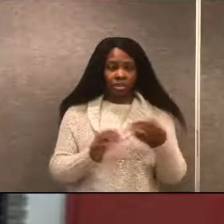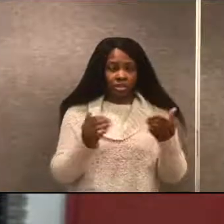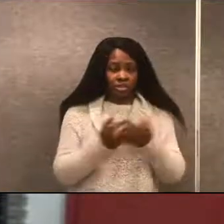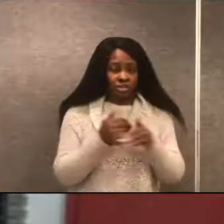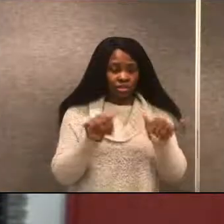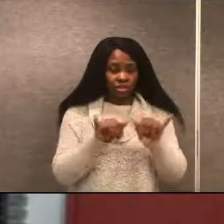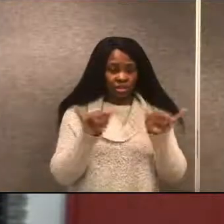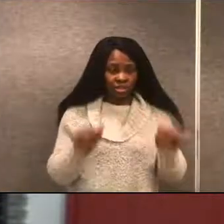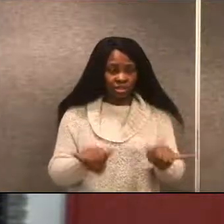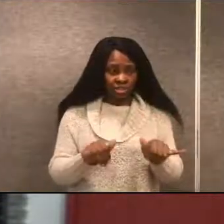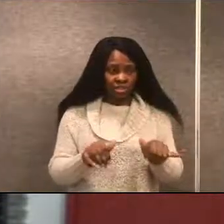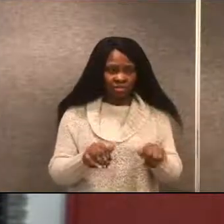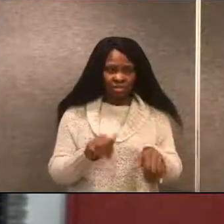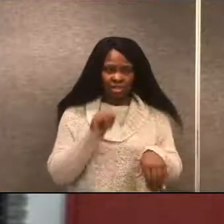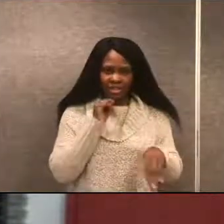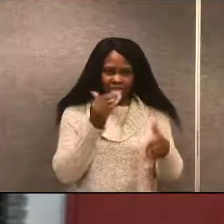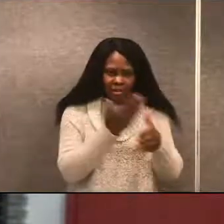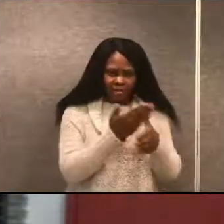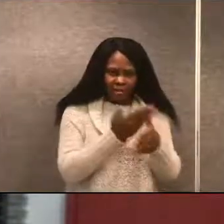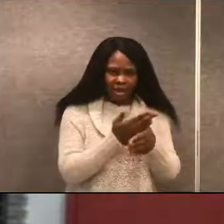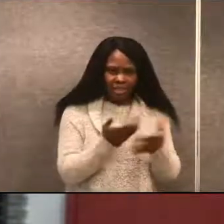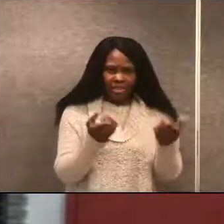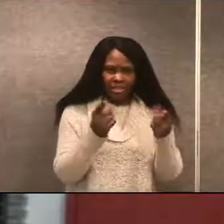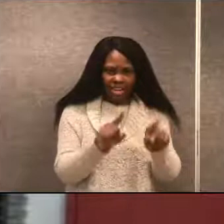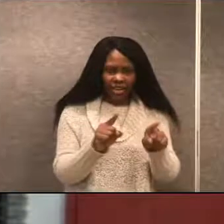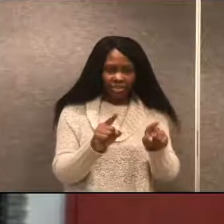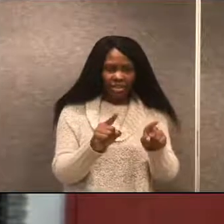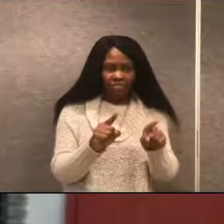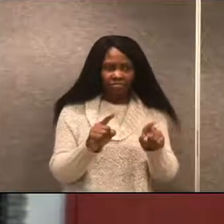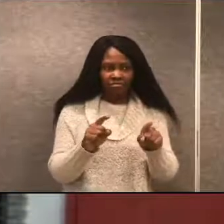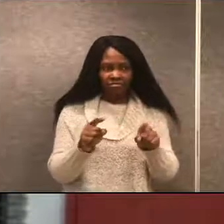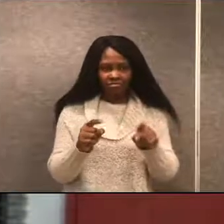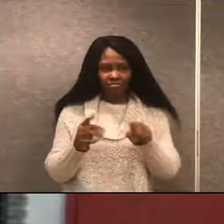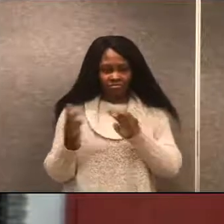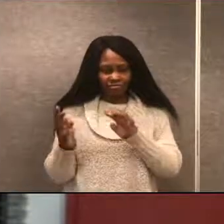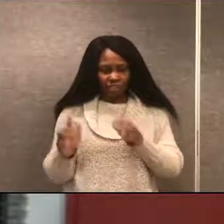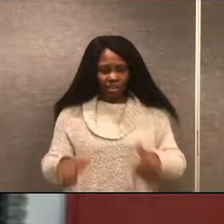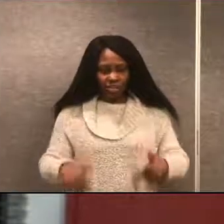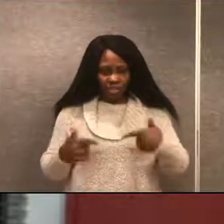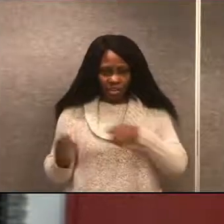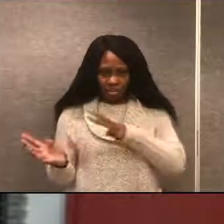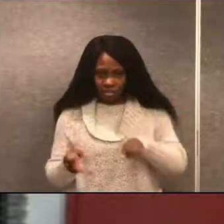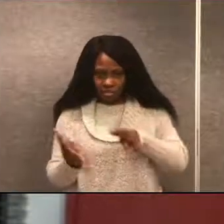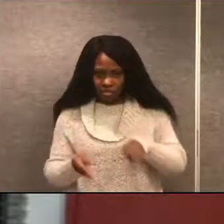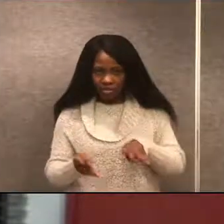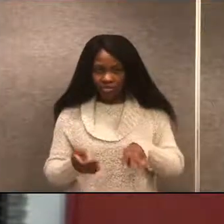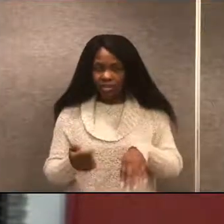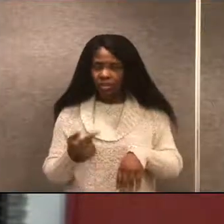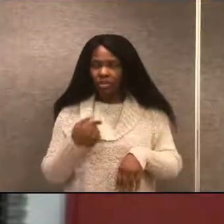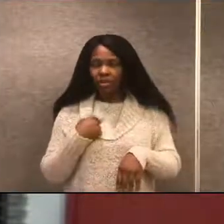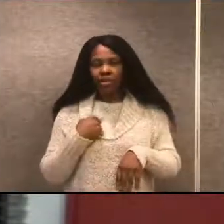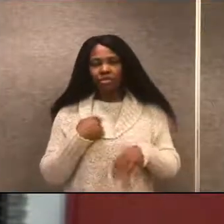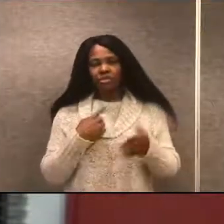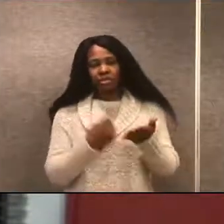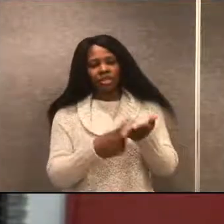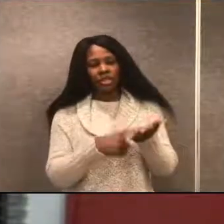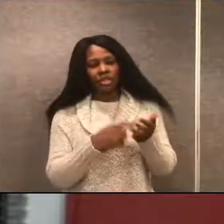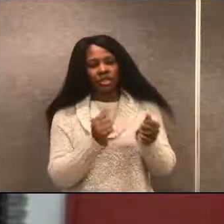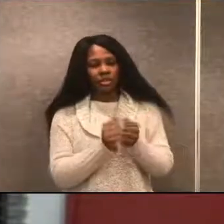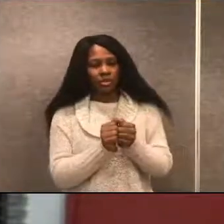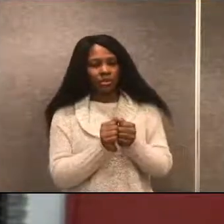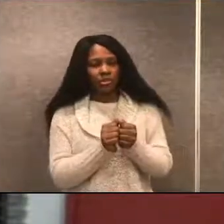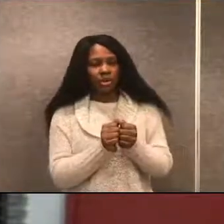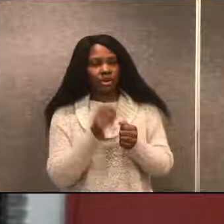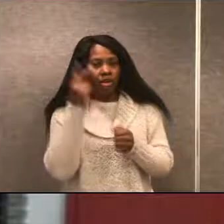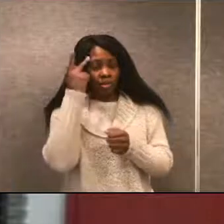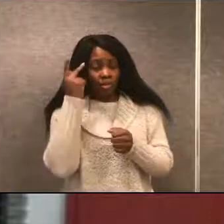is live stream instruction. And I think somewhere in there that I've been talking to parents who have reached out to me directly that they